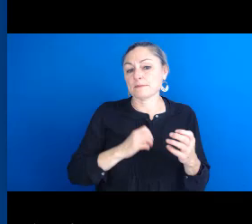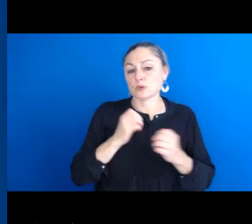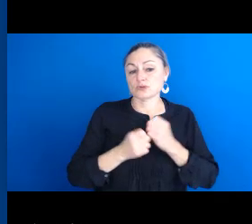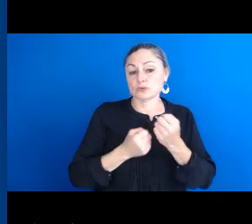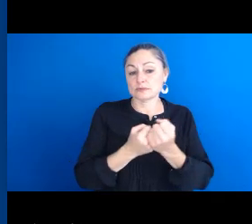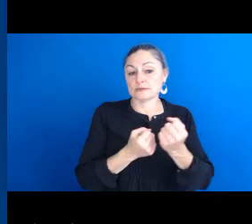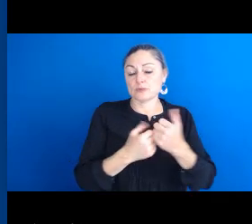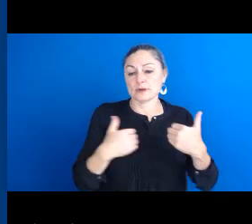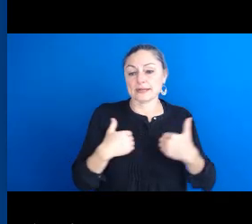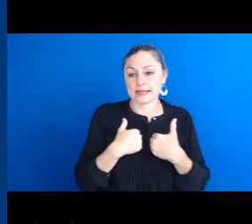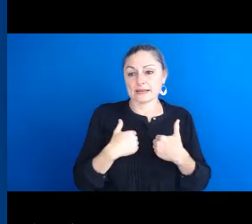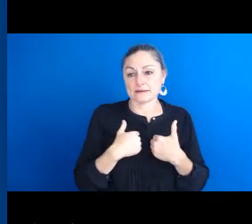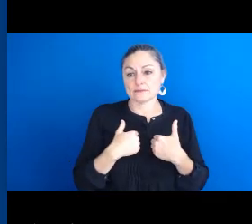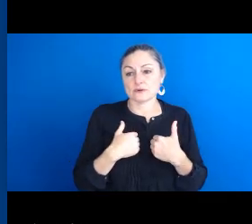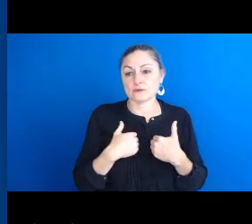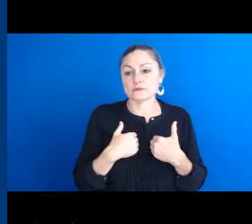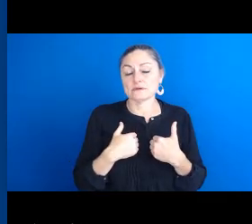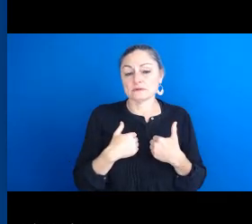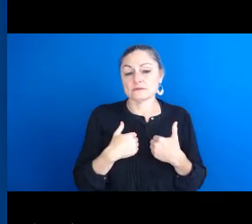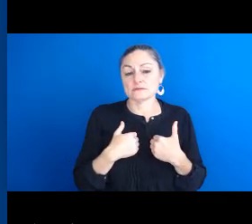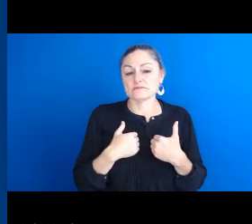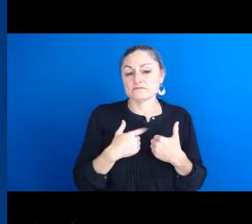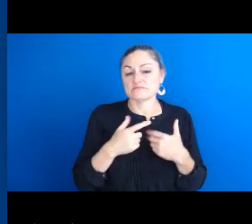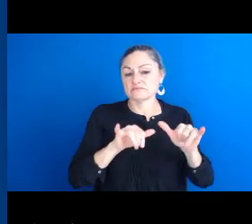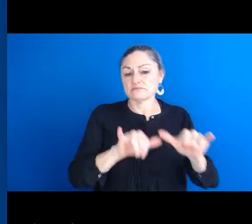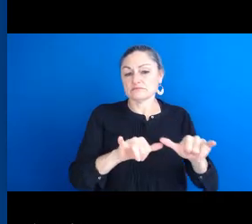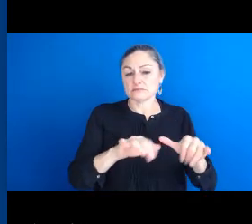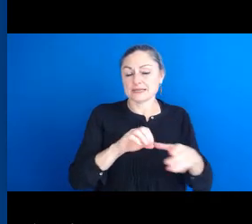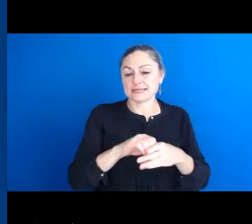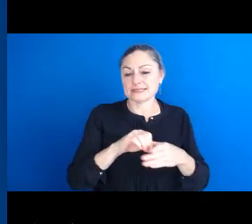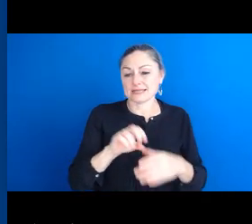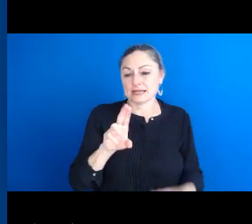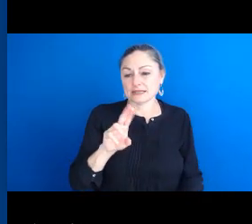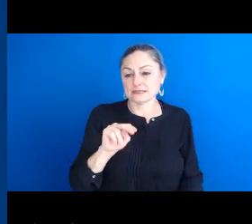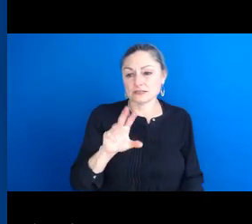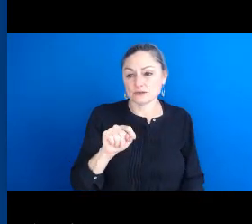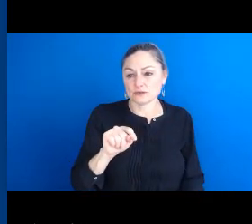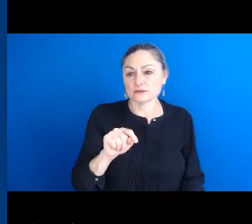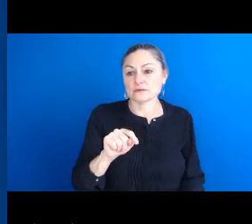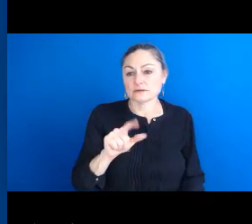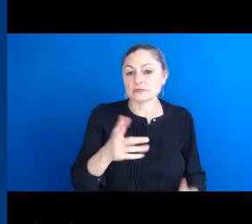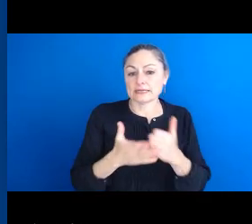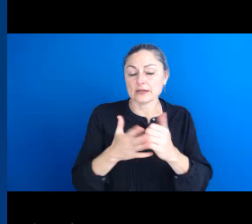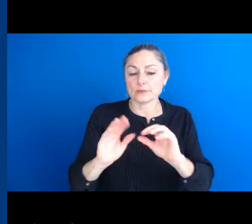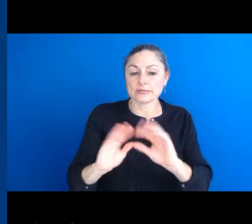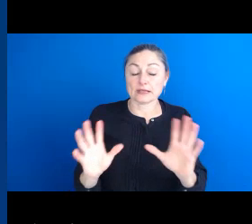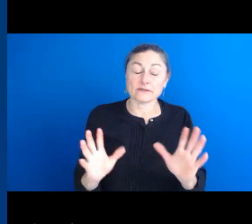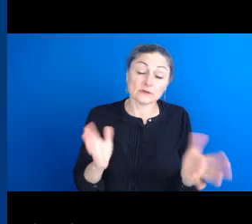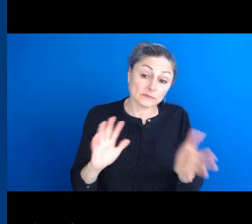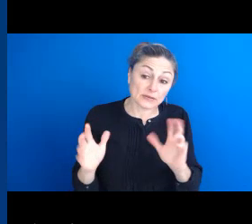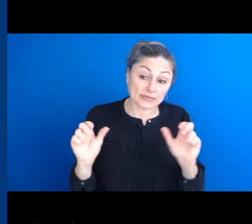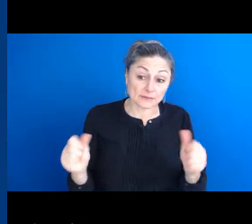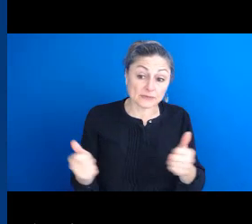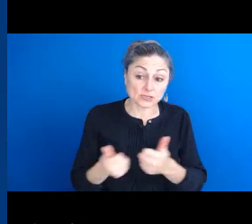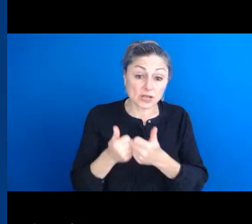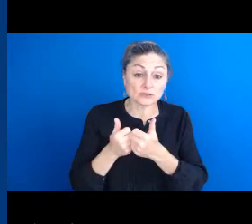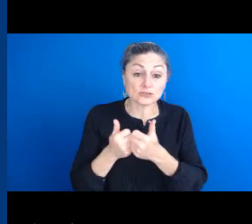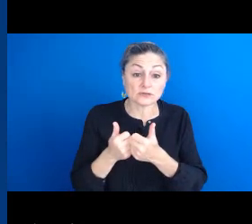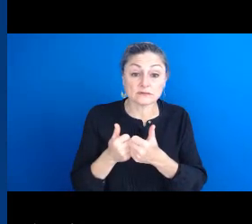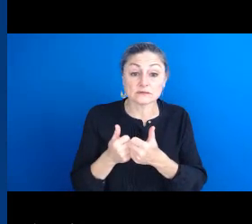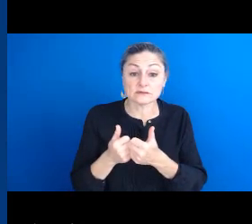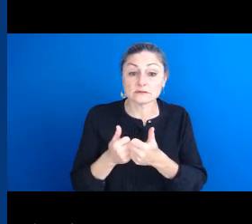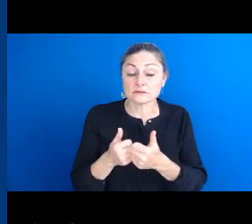um, noting that it's to be kept in the unit can help to clarify that. But it can be challenging to kind of work through